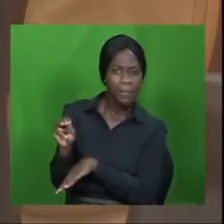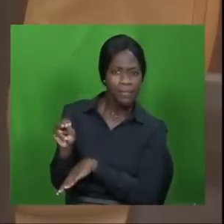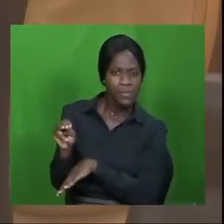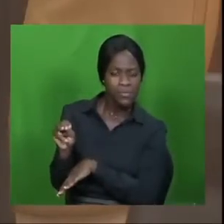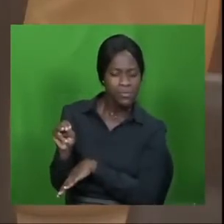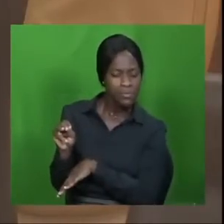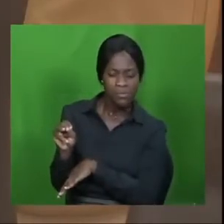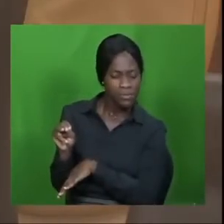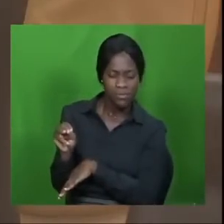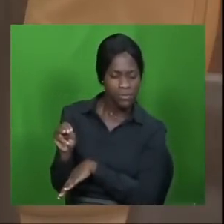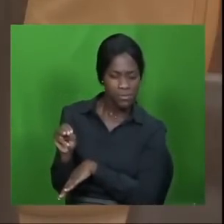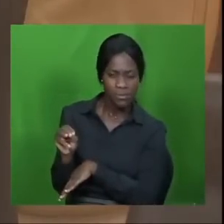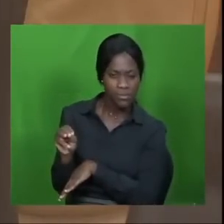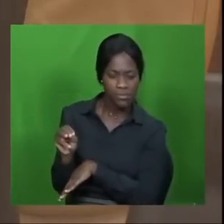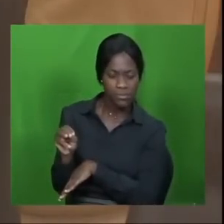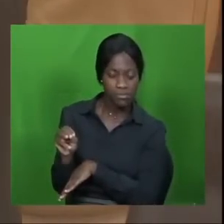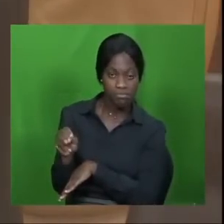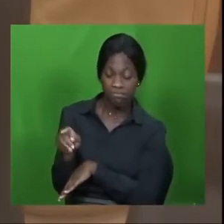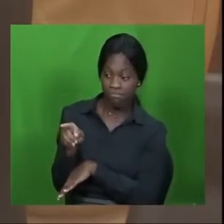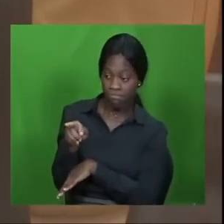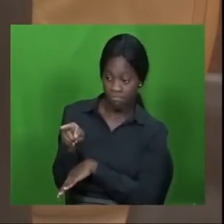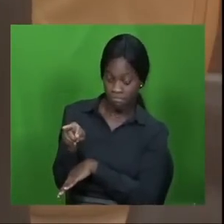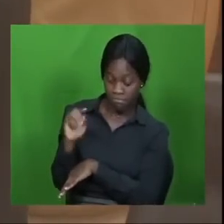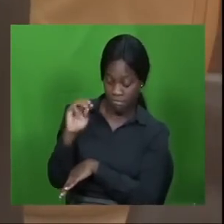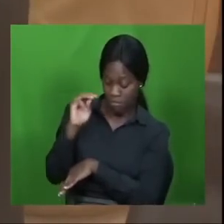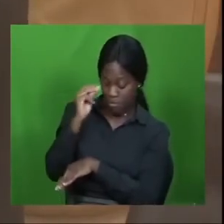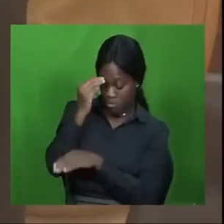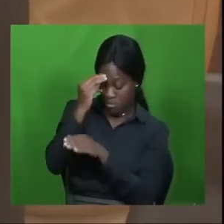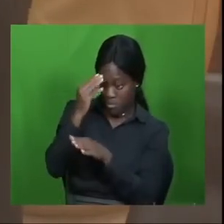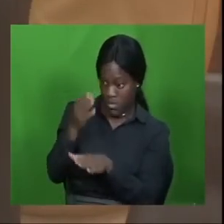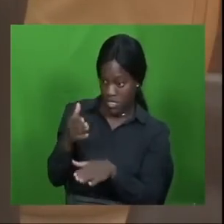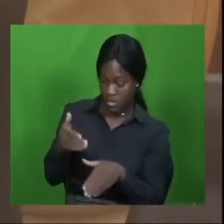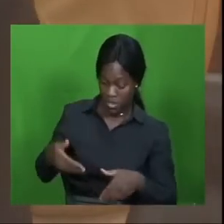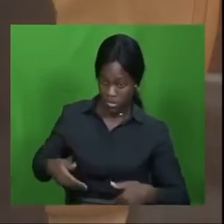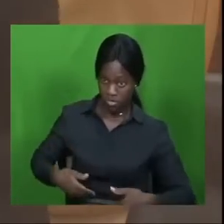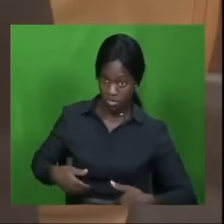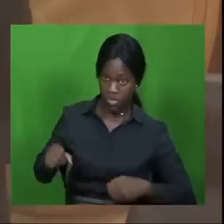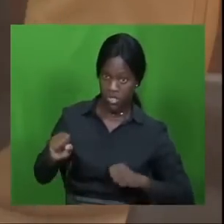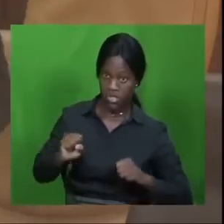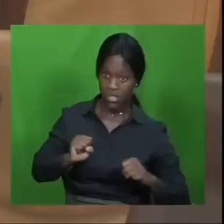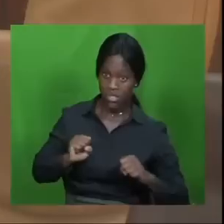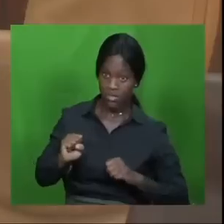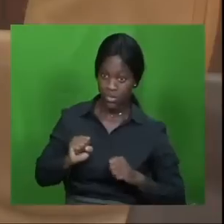Honorable Minister of Sports, Honorable Minister for Youth and Sports,